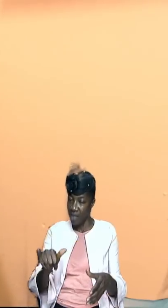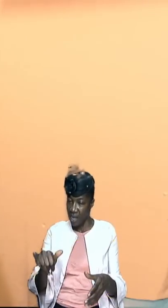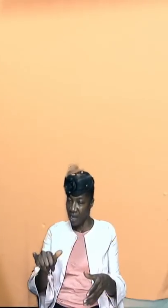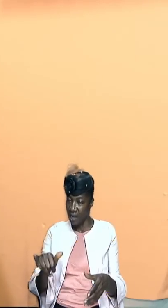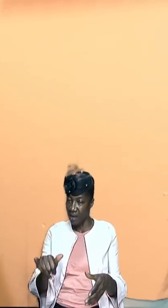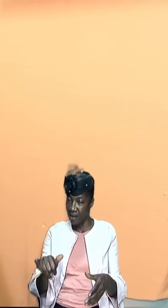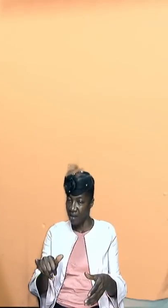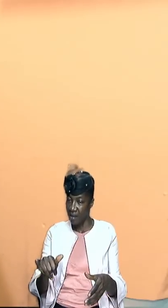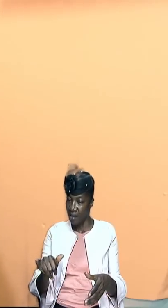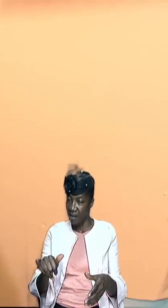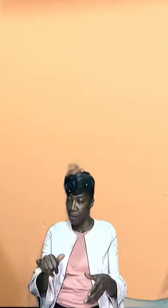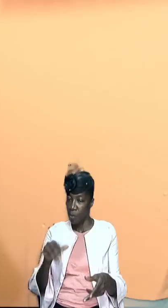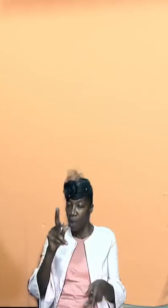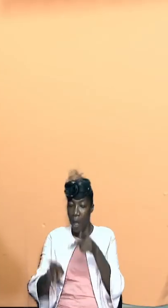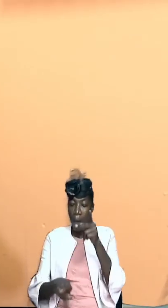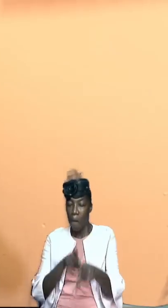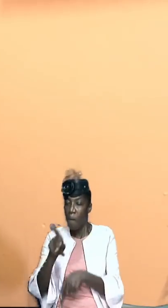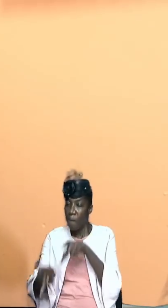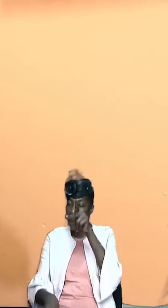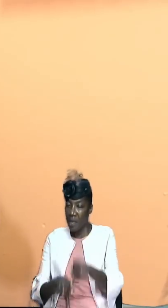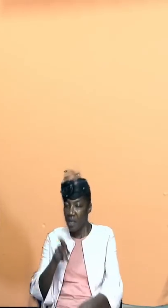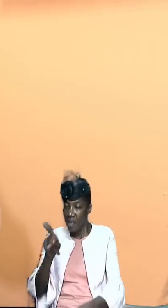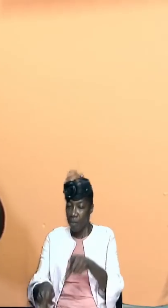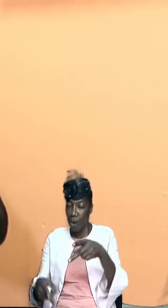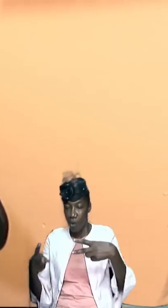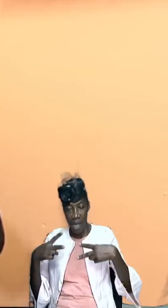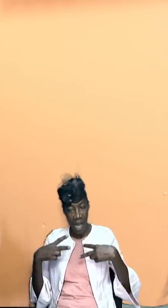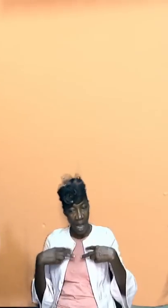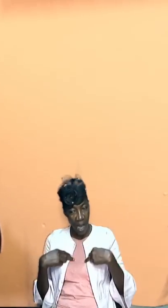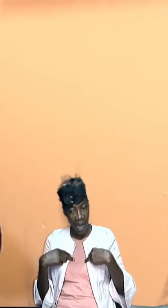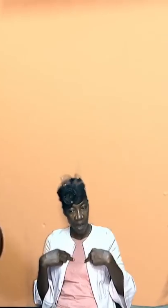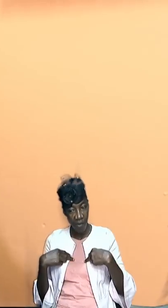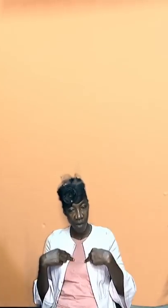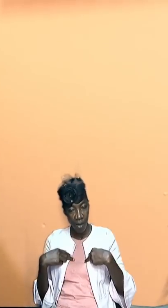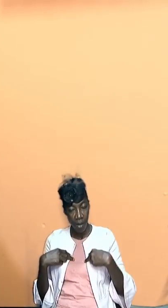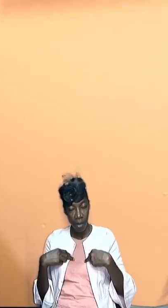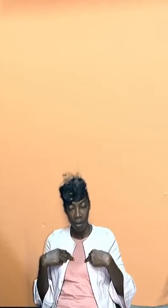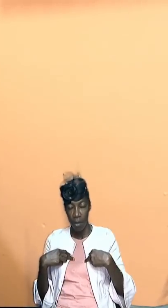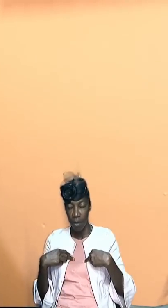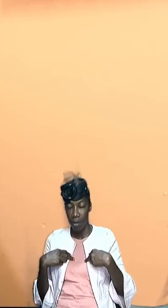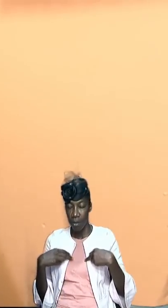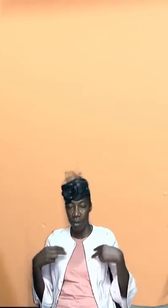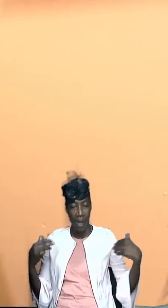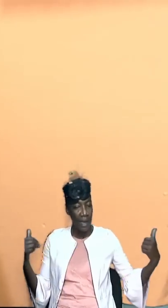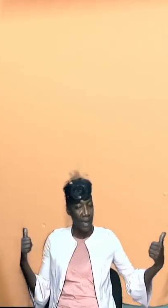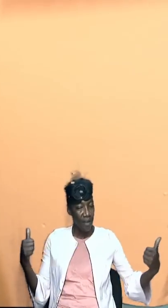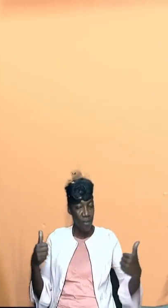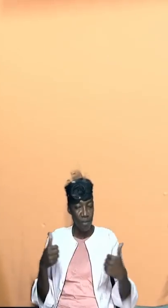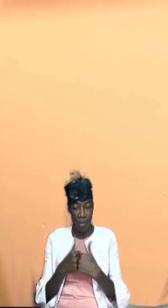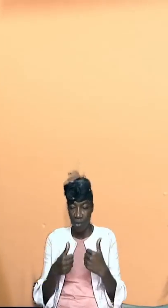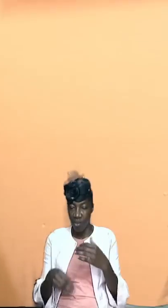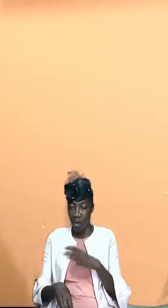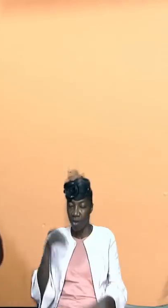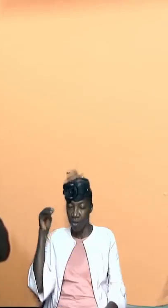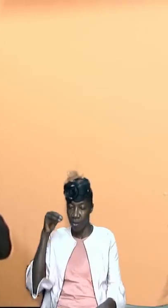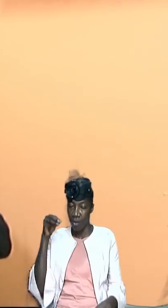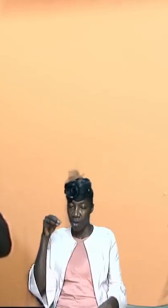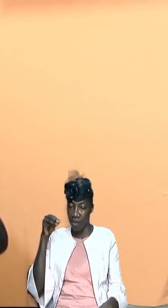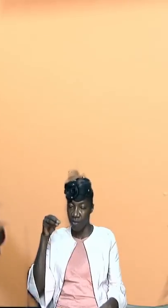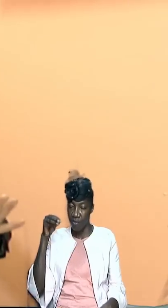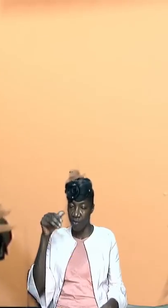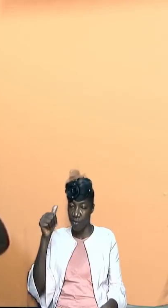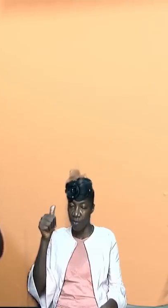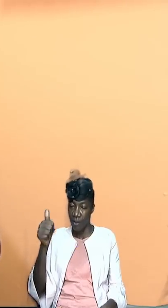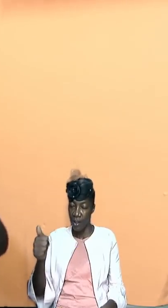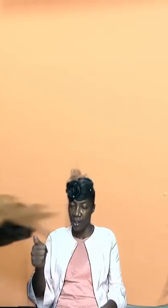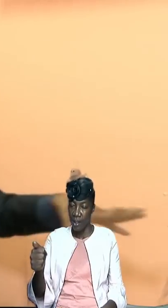common ancestry that we had an explosion coming out of Africa that